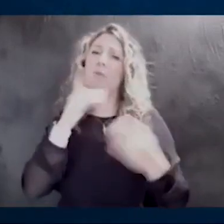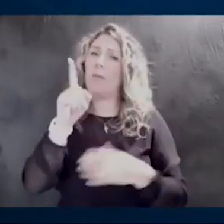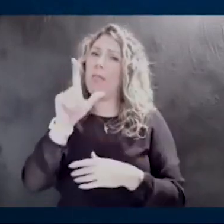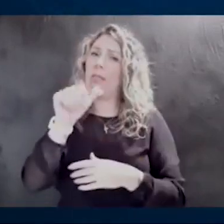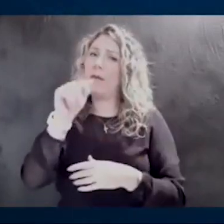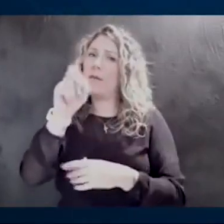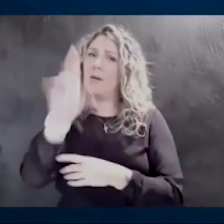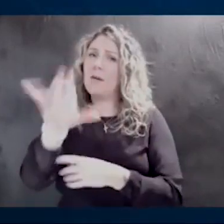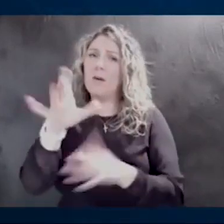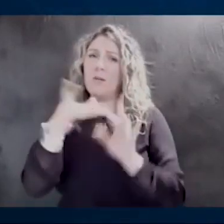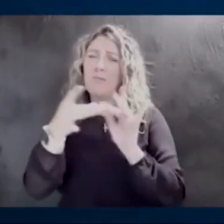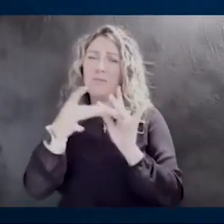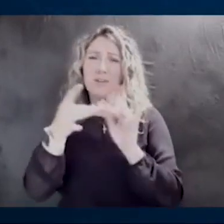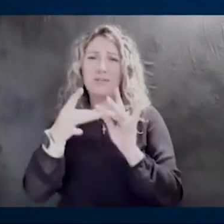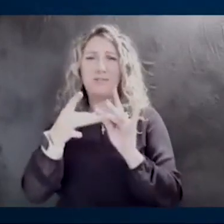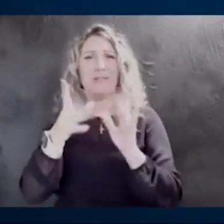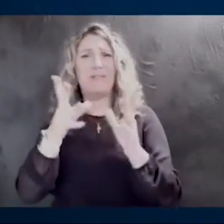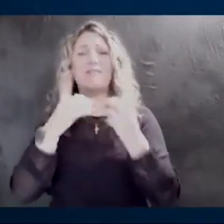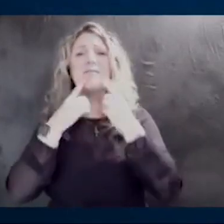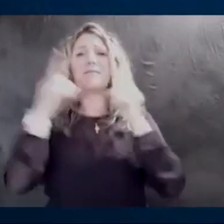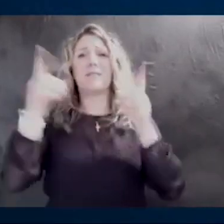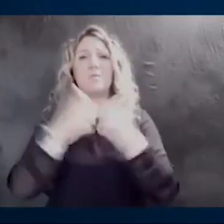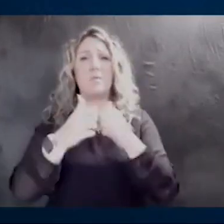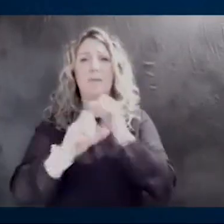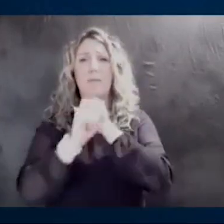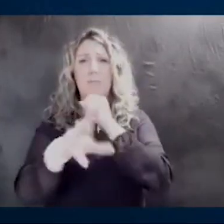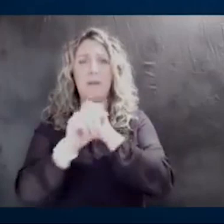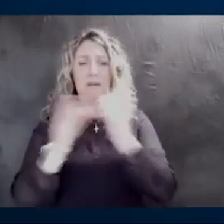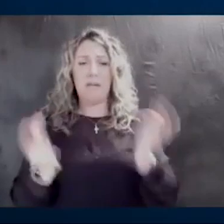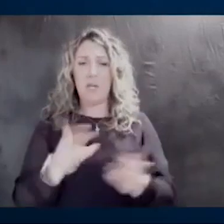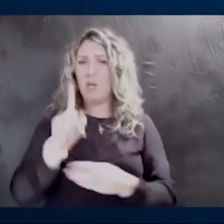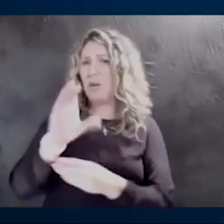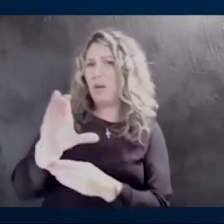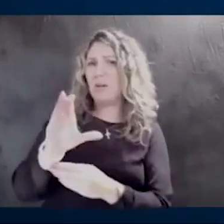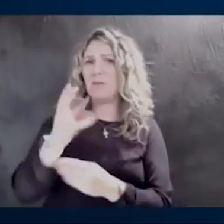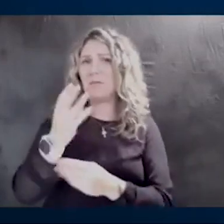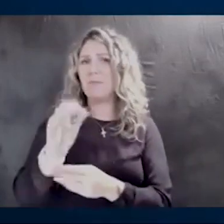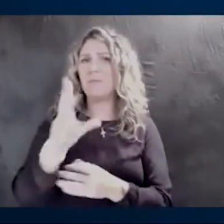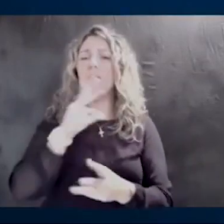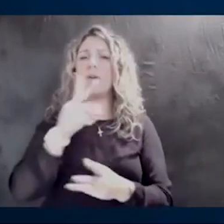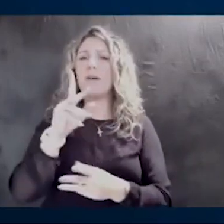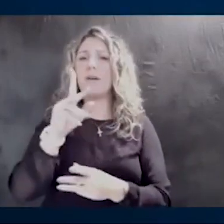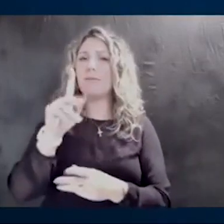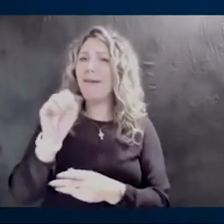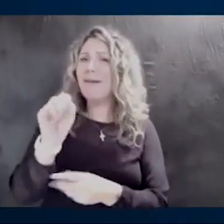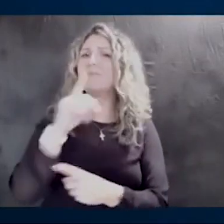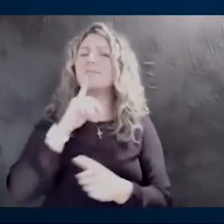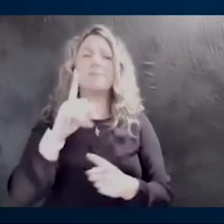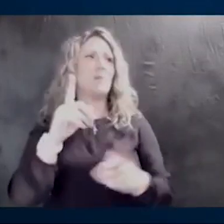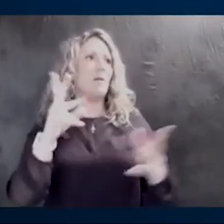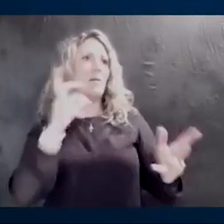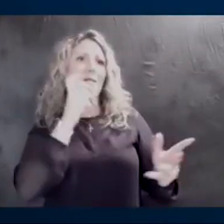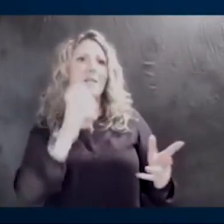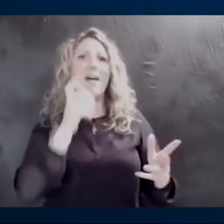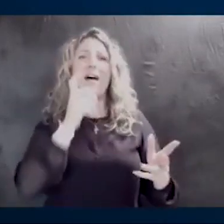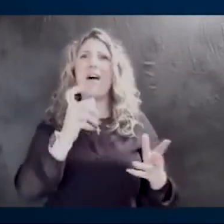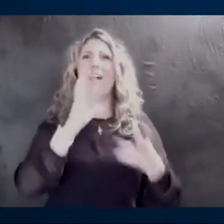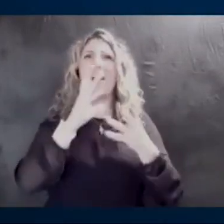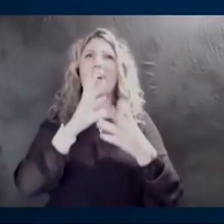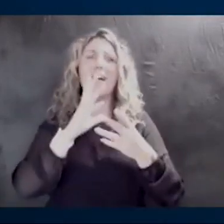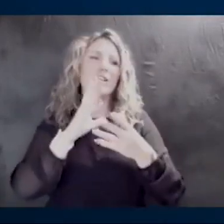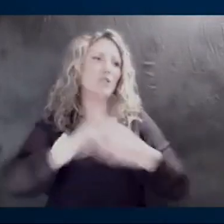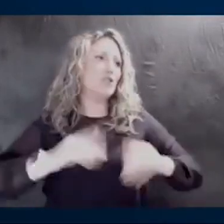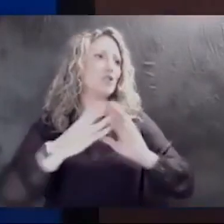of the media in Kansas City for helping tell a story of truth and not a story of far right or far